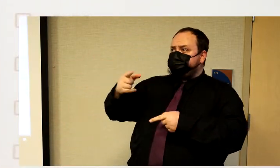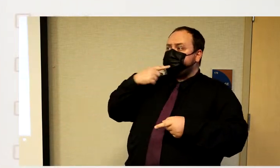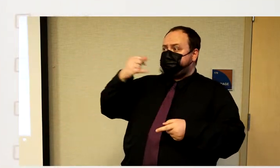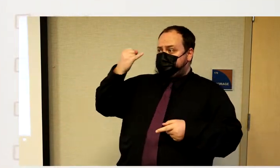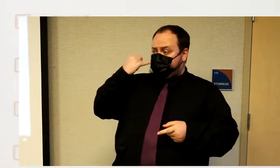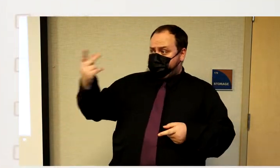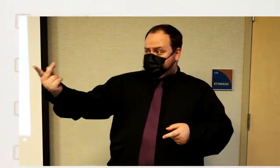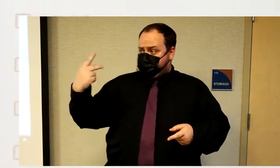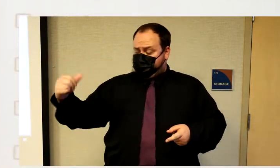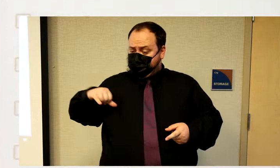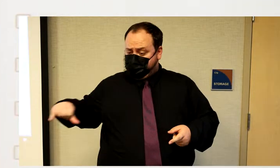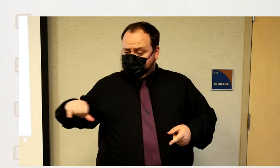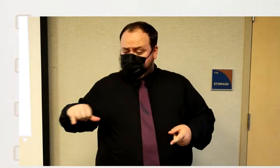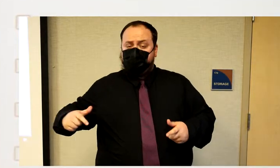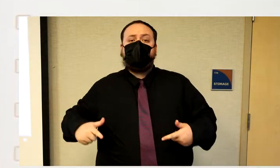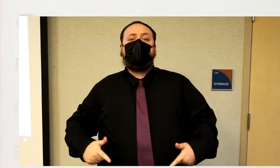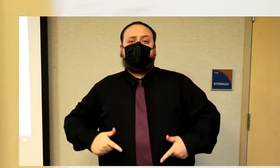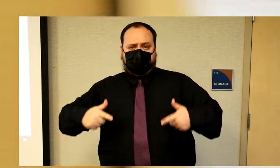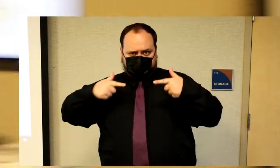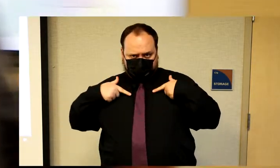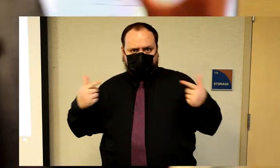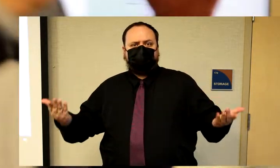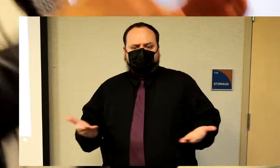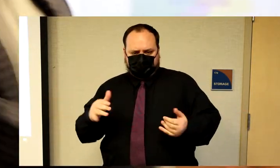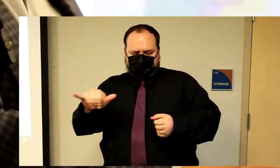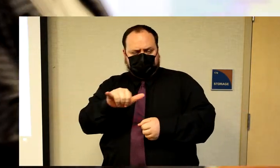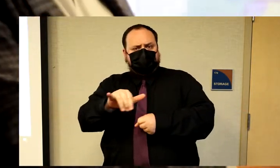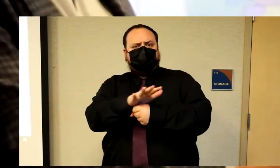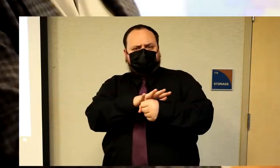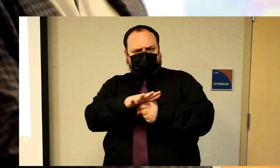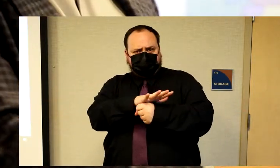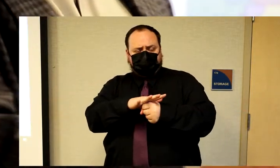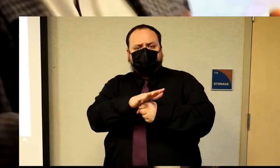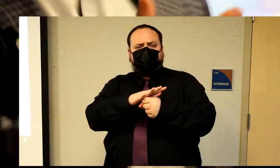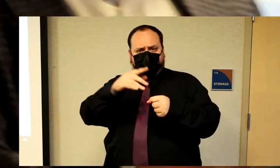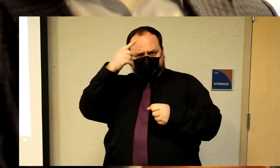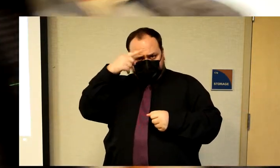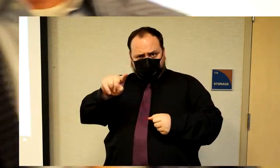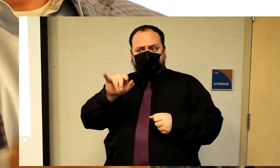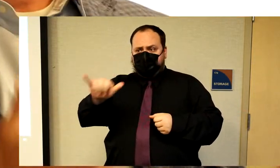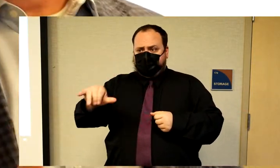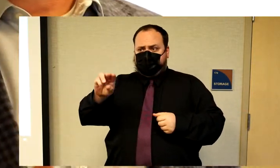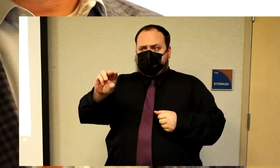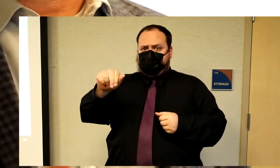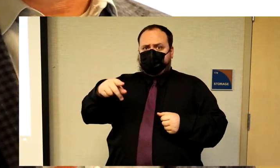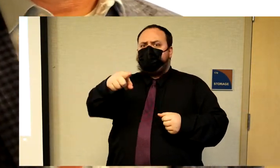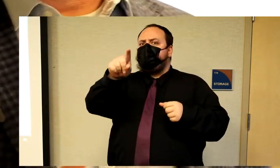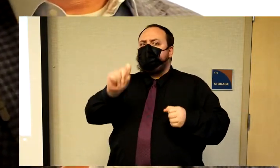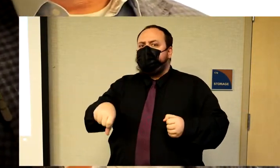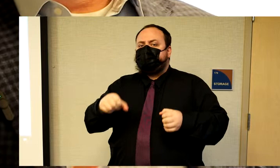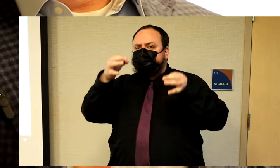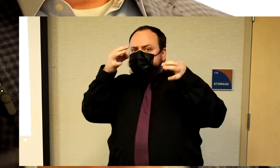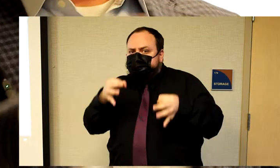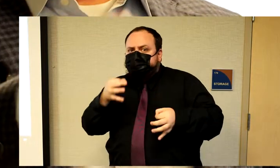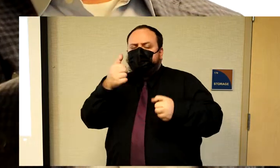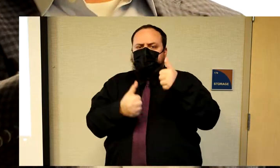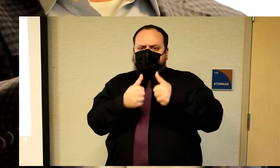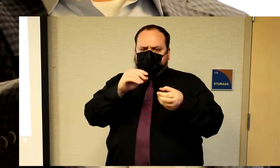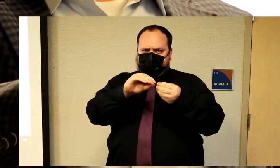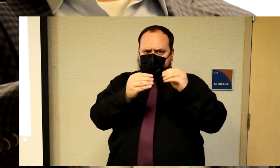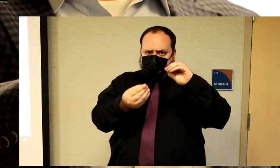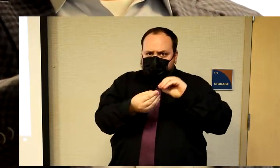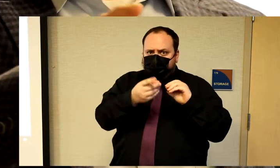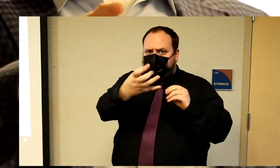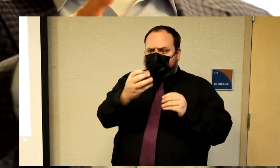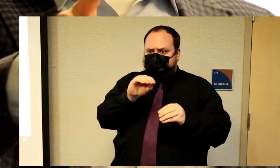same district, right? And the other thing you all have to decide, in addition to the maps, we need to decide what numbers you want to give to them, and how many